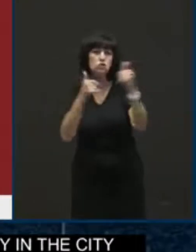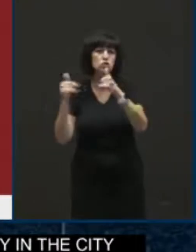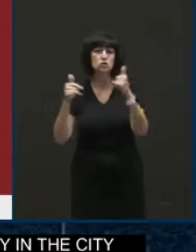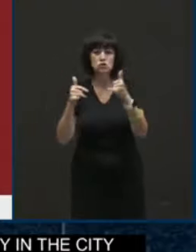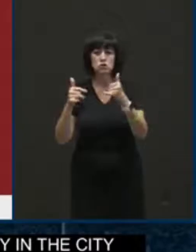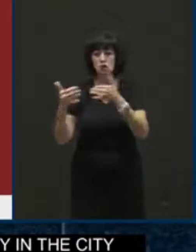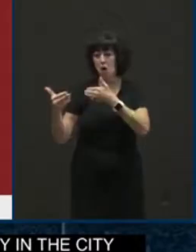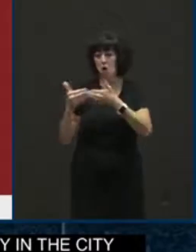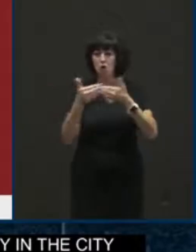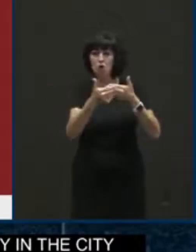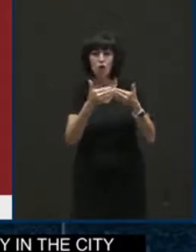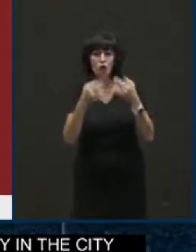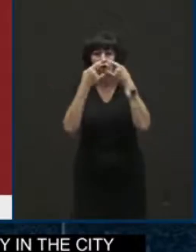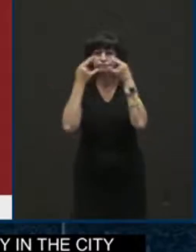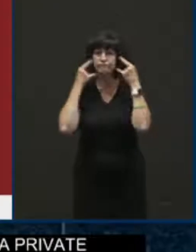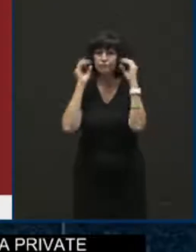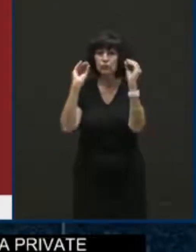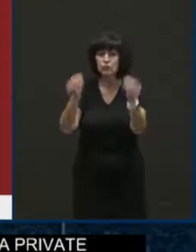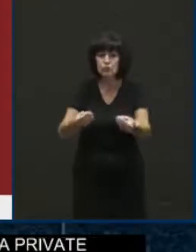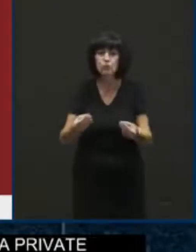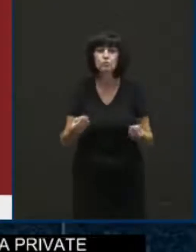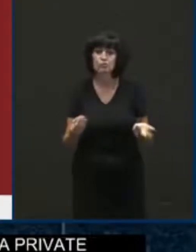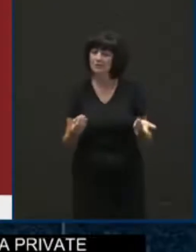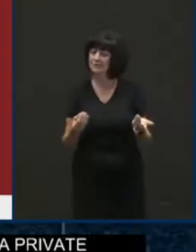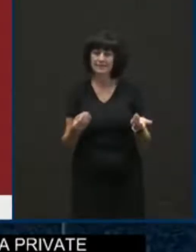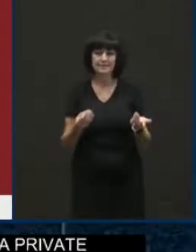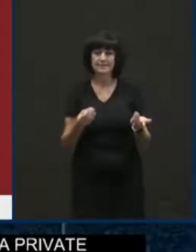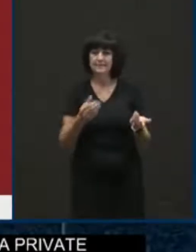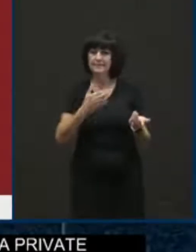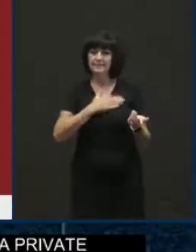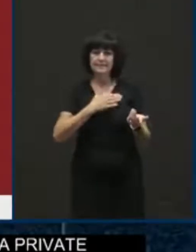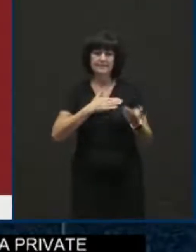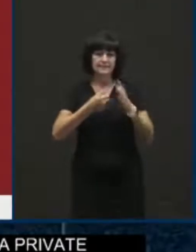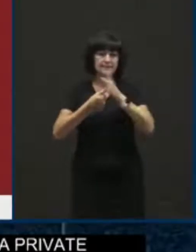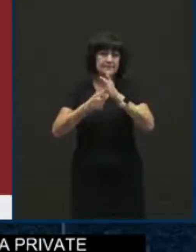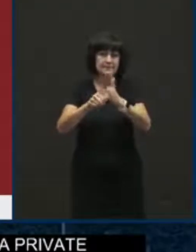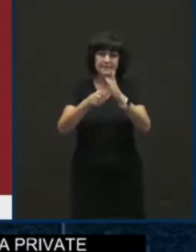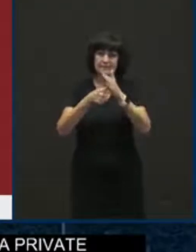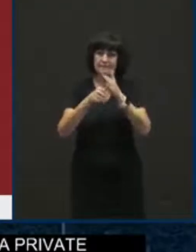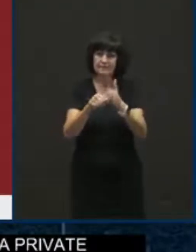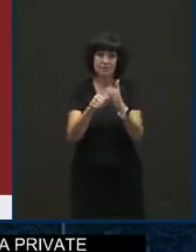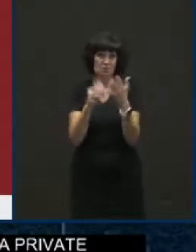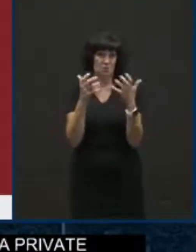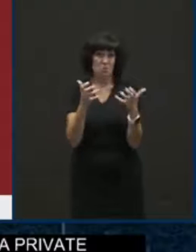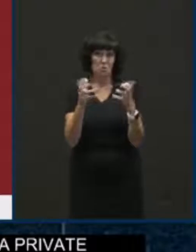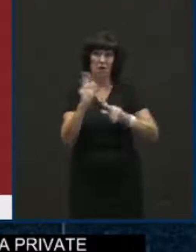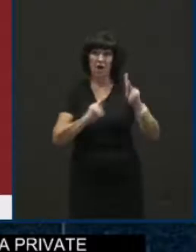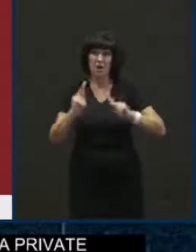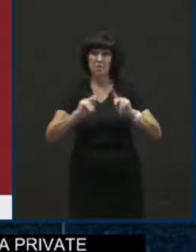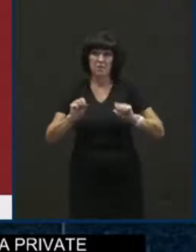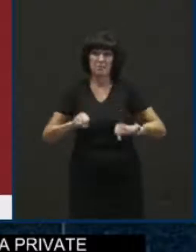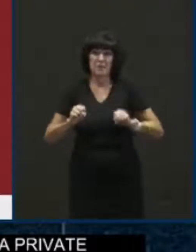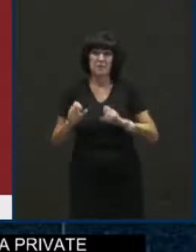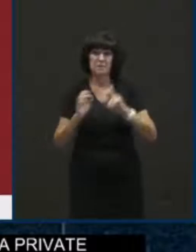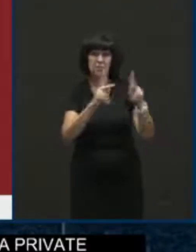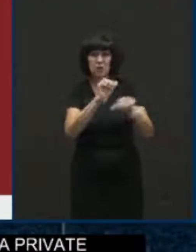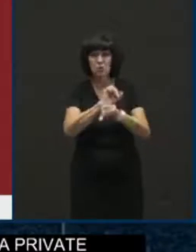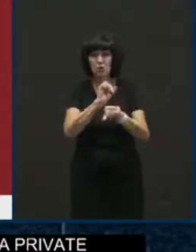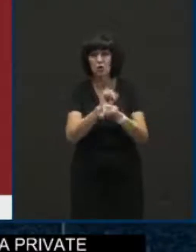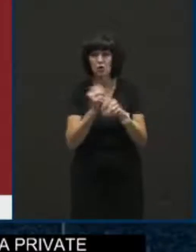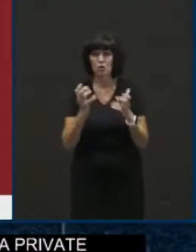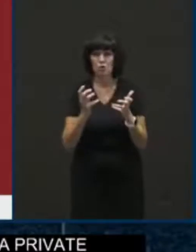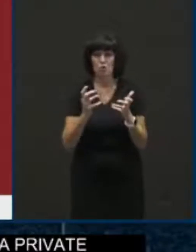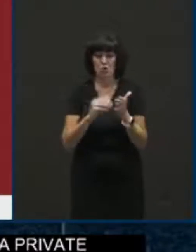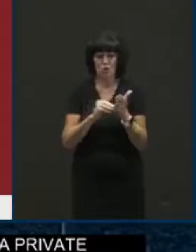Our overall objective remains the same: to get people and workers back on the job and children back in